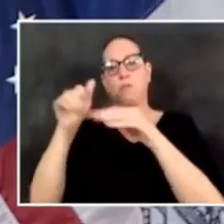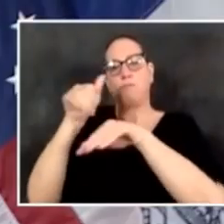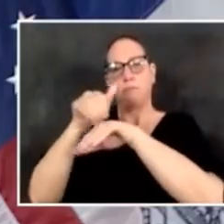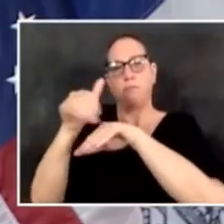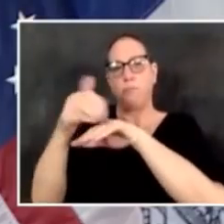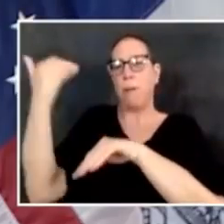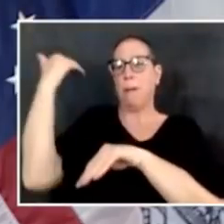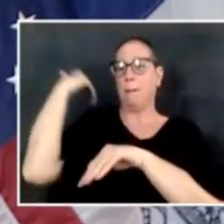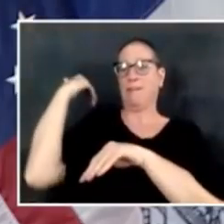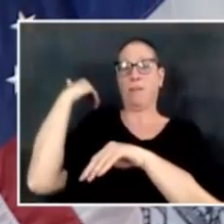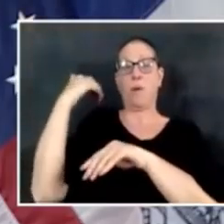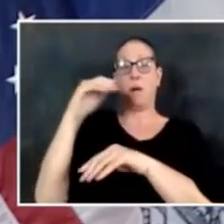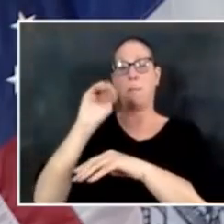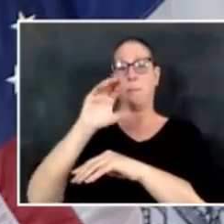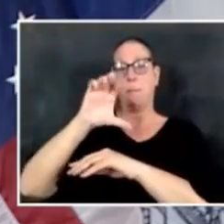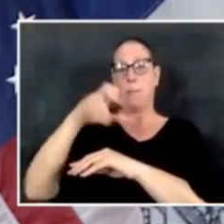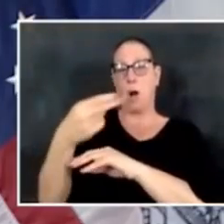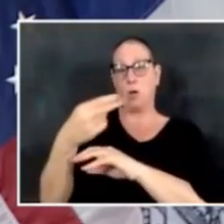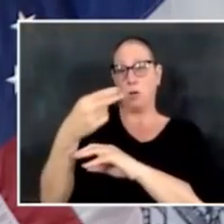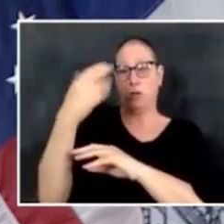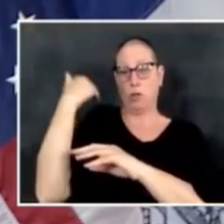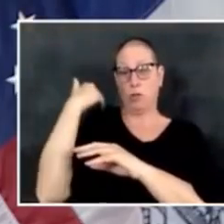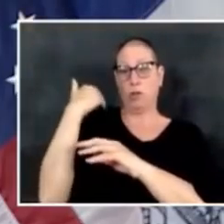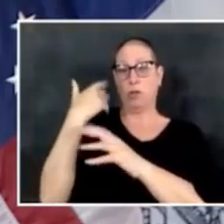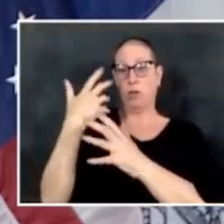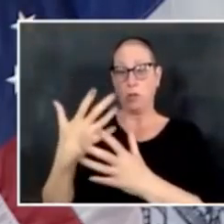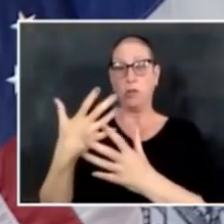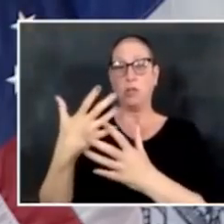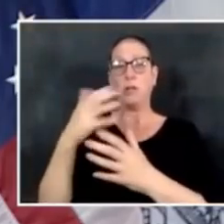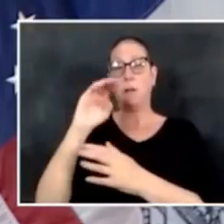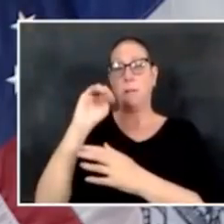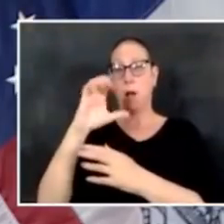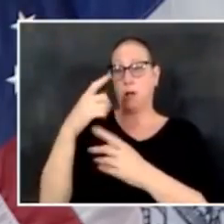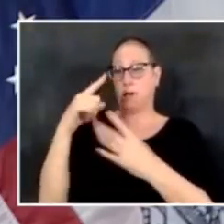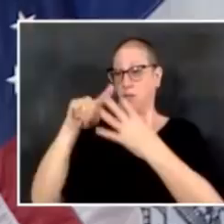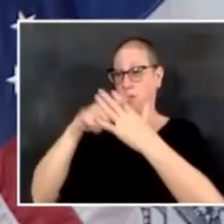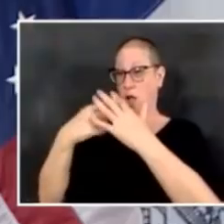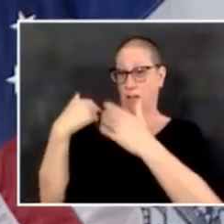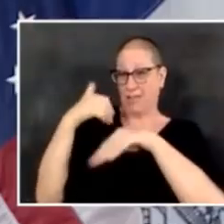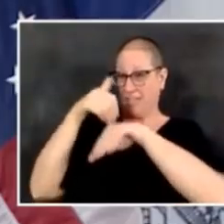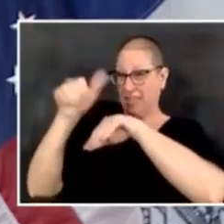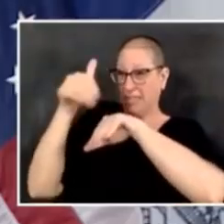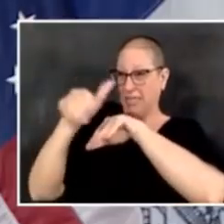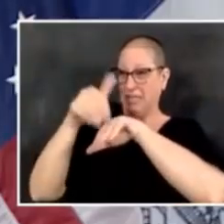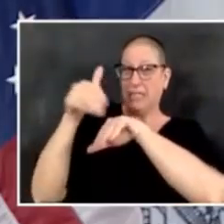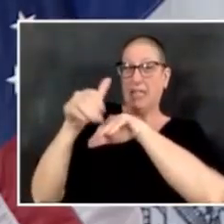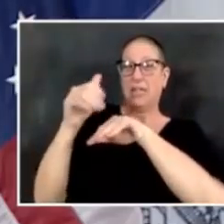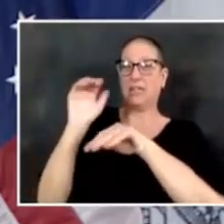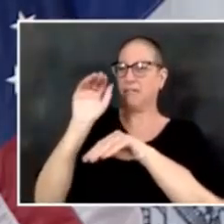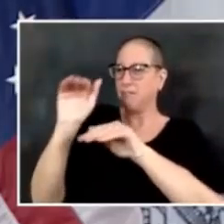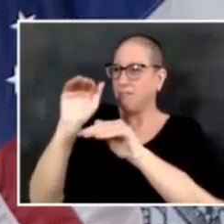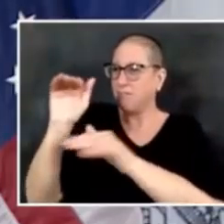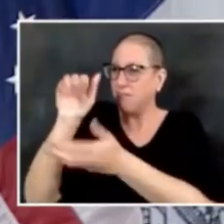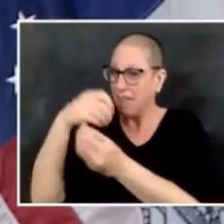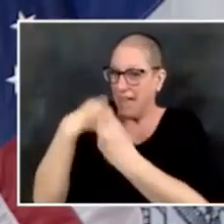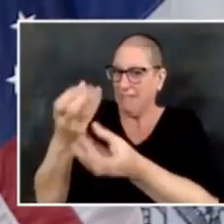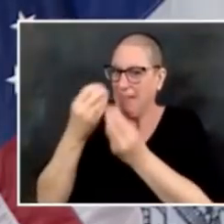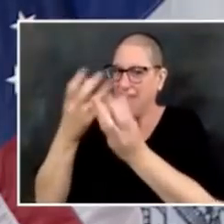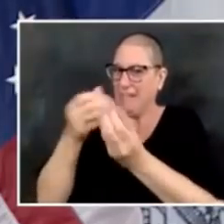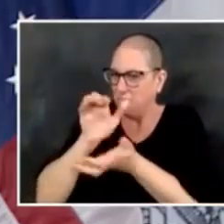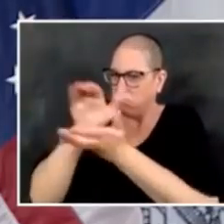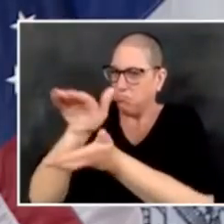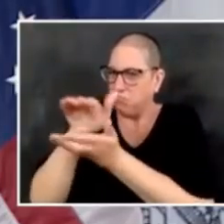state as more and more concerns emerged. We stepped in and provided more and more PPEs directly to nursing